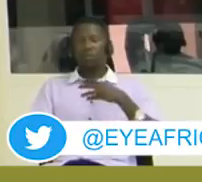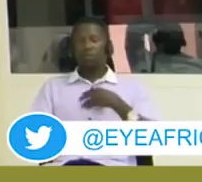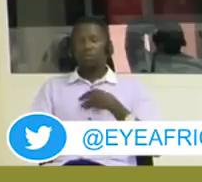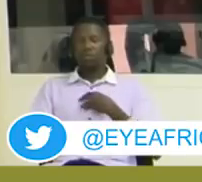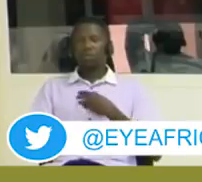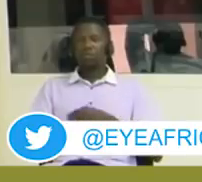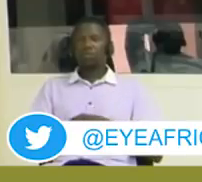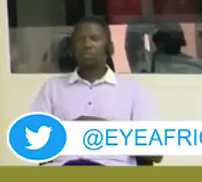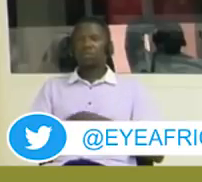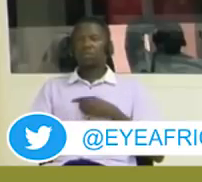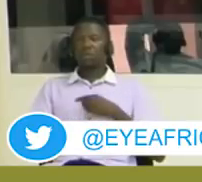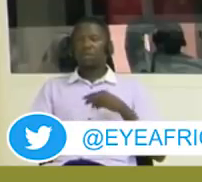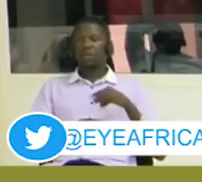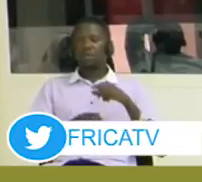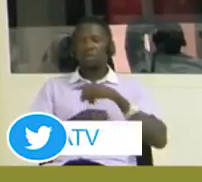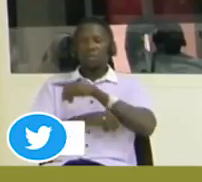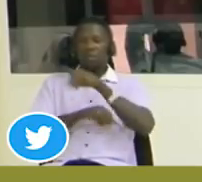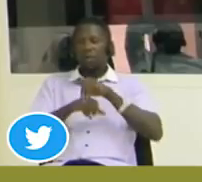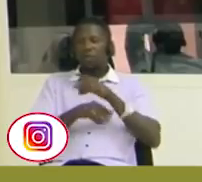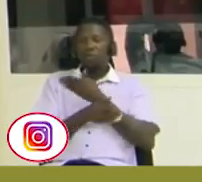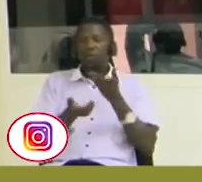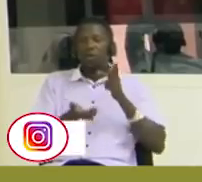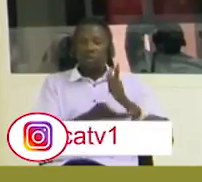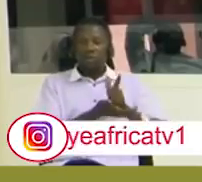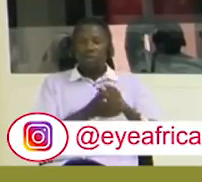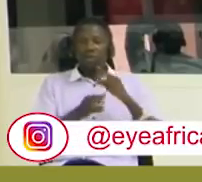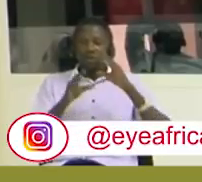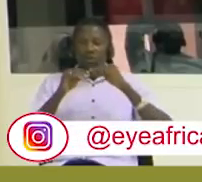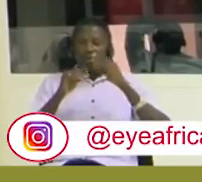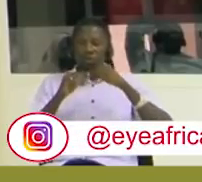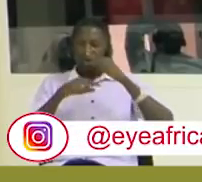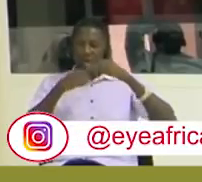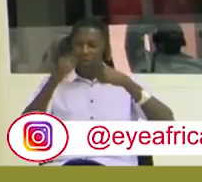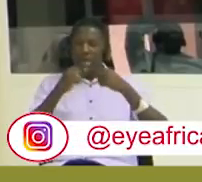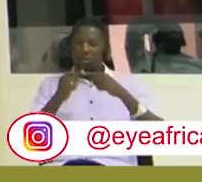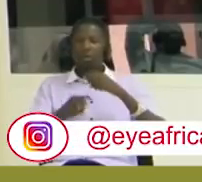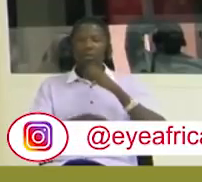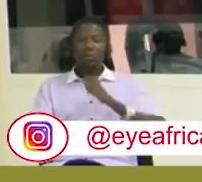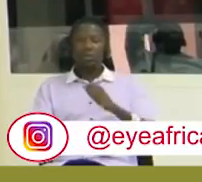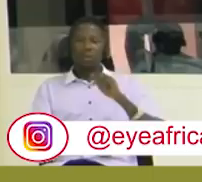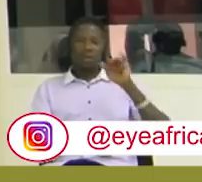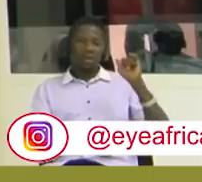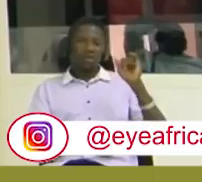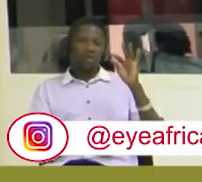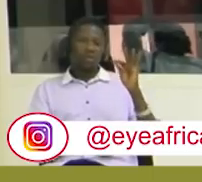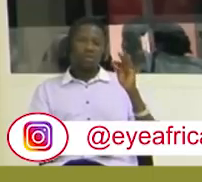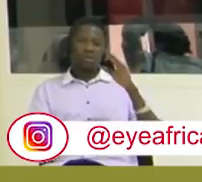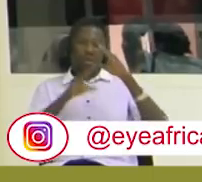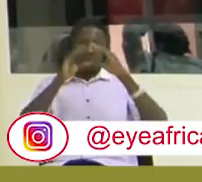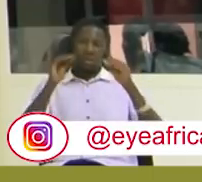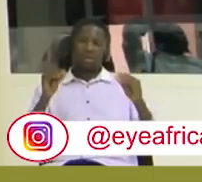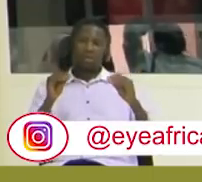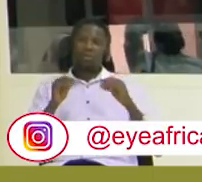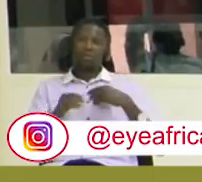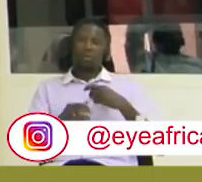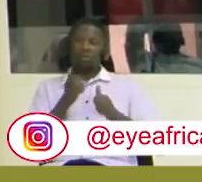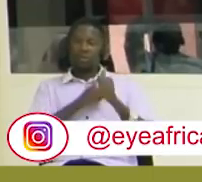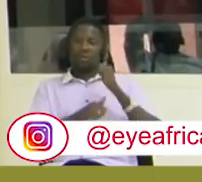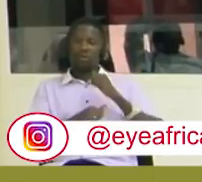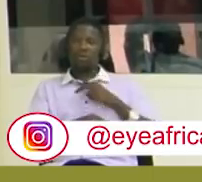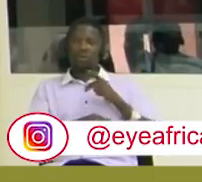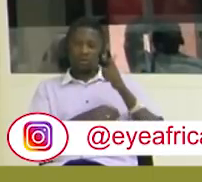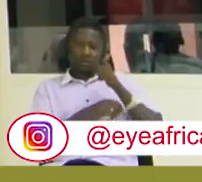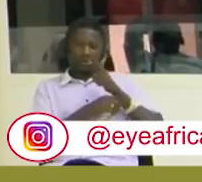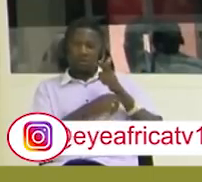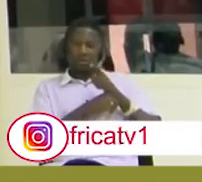We want the portion where the witness is talking about Mr. Yankuba Ture's house. We will come back to this video. I think